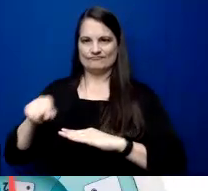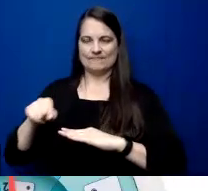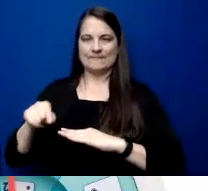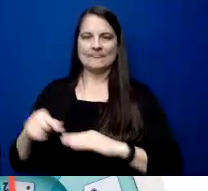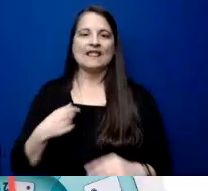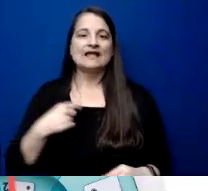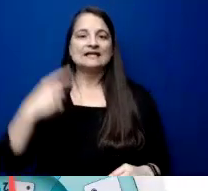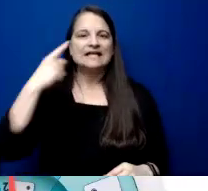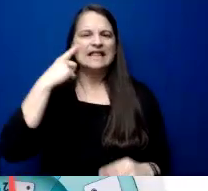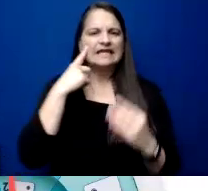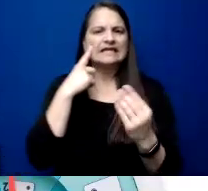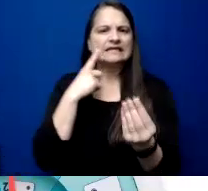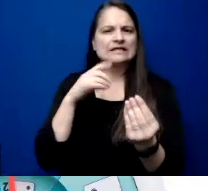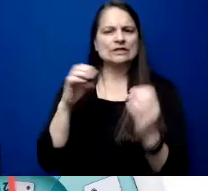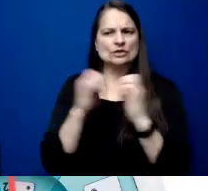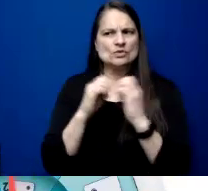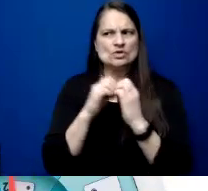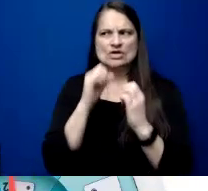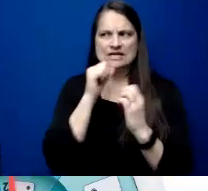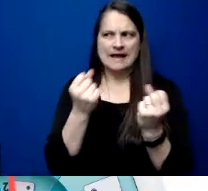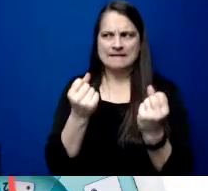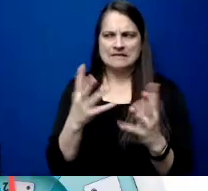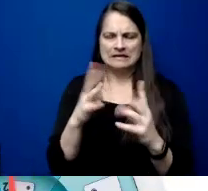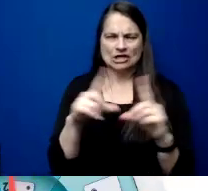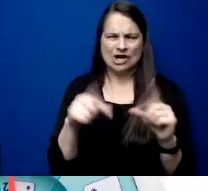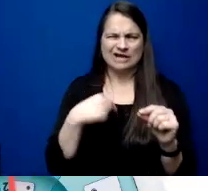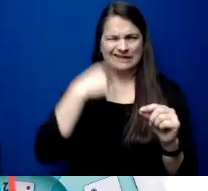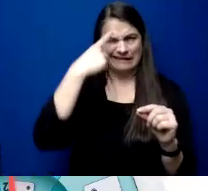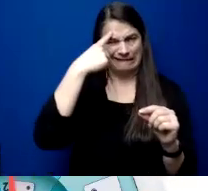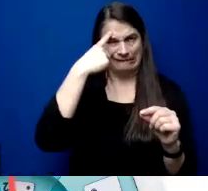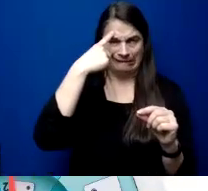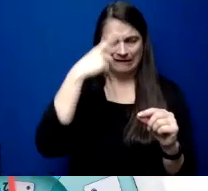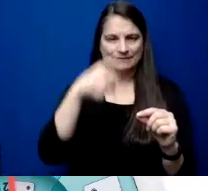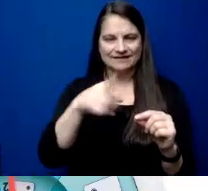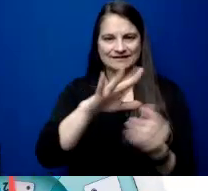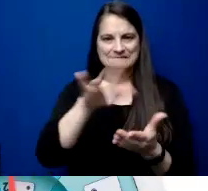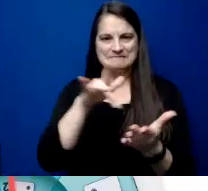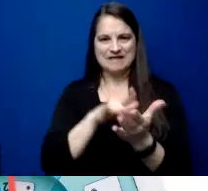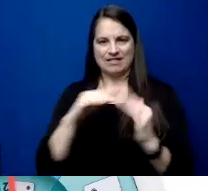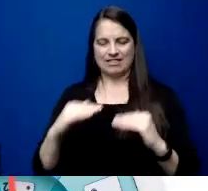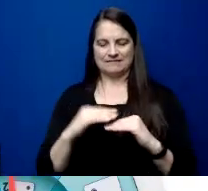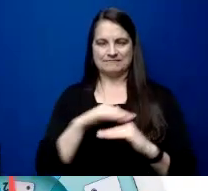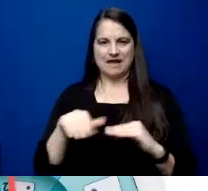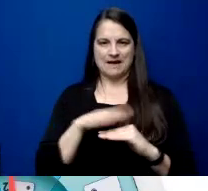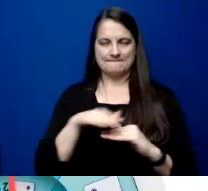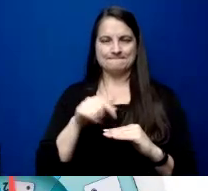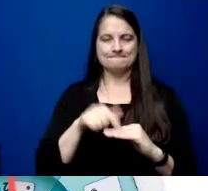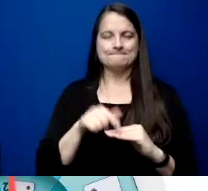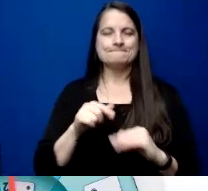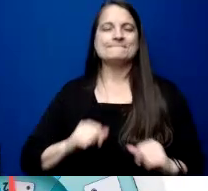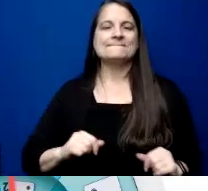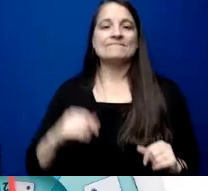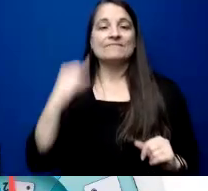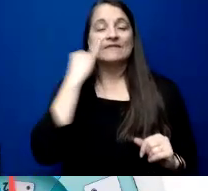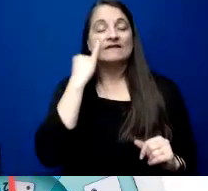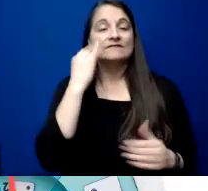you don't get a lot of cards in that one, if I remember. Mhm. Um, but if there's a card game that requires a whole bunch of cards, there